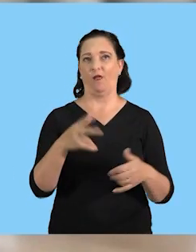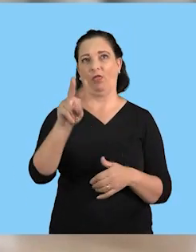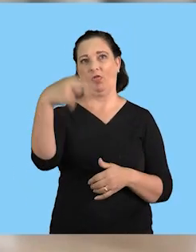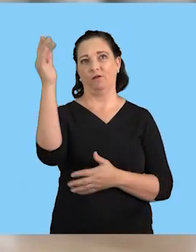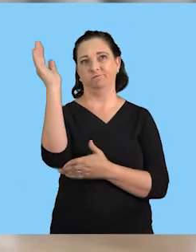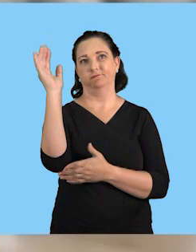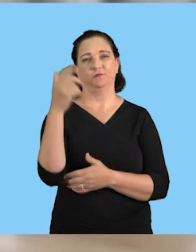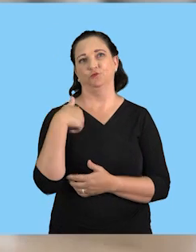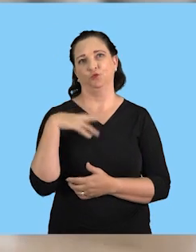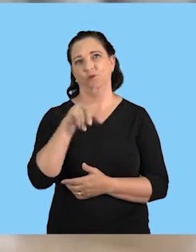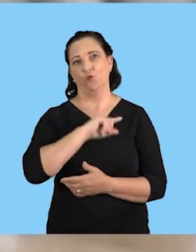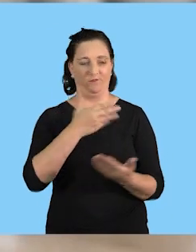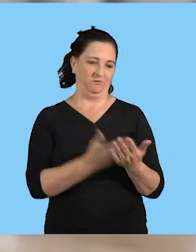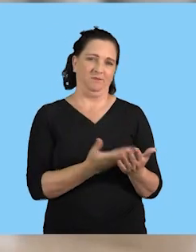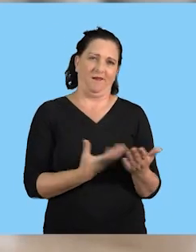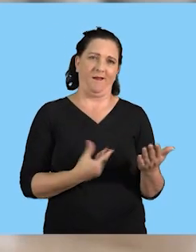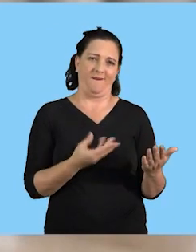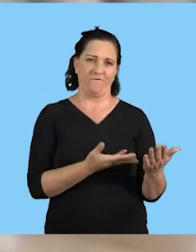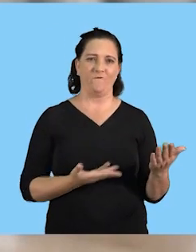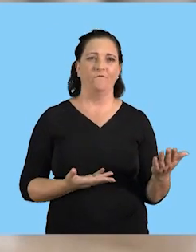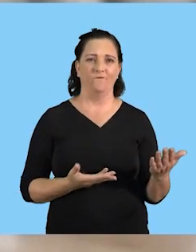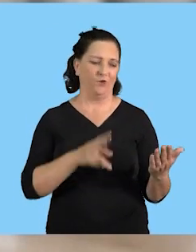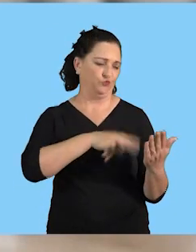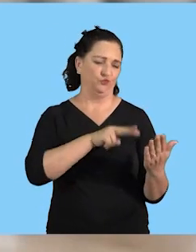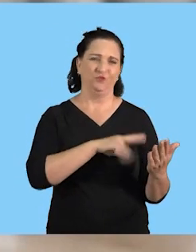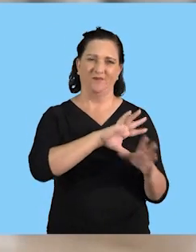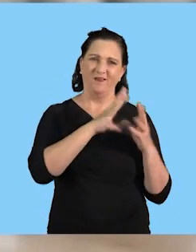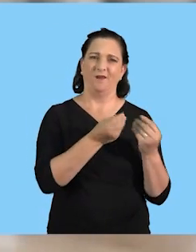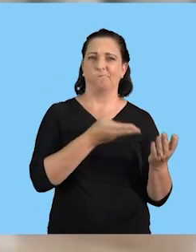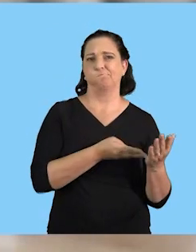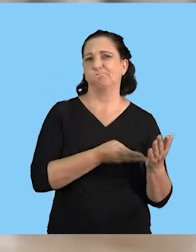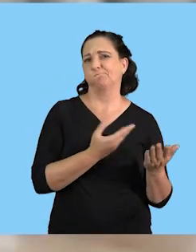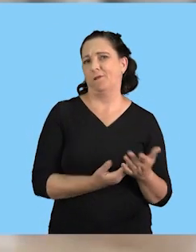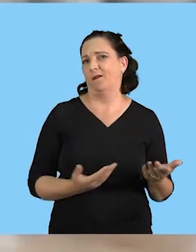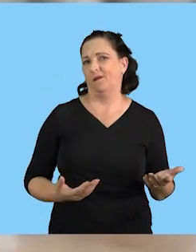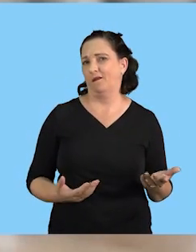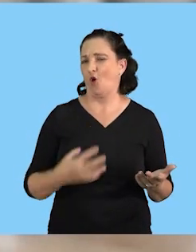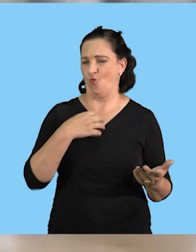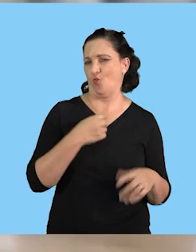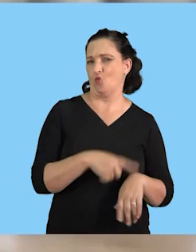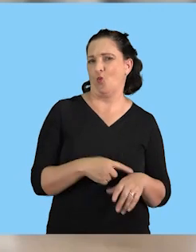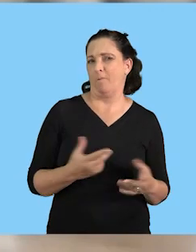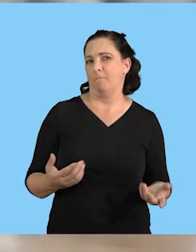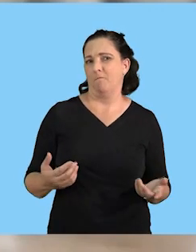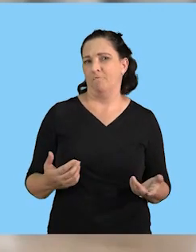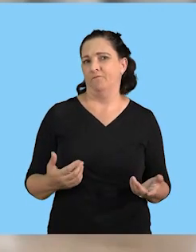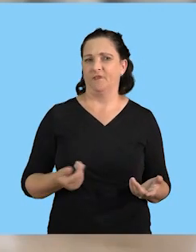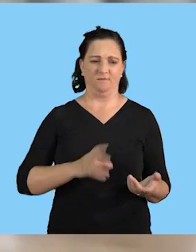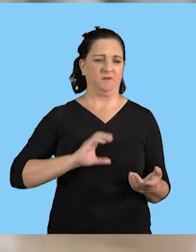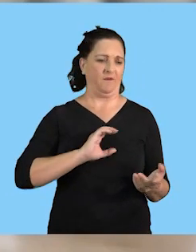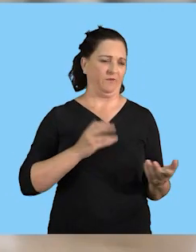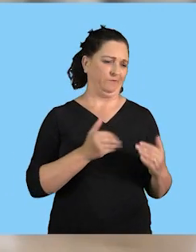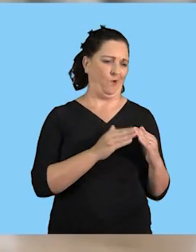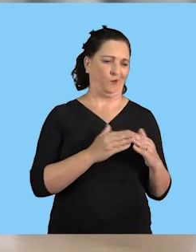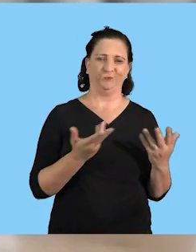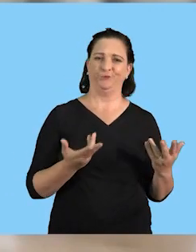listen to the whole presentation because you can read all the information in your own time at the comfort